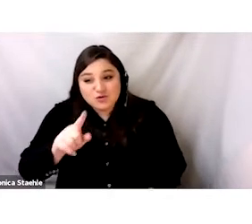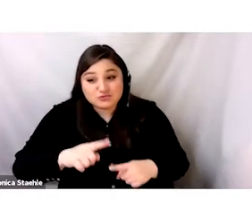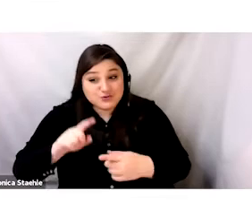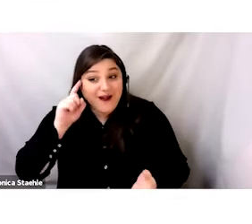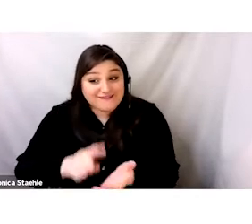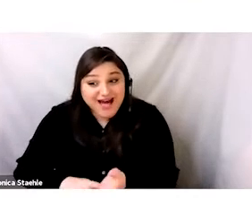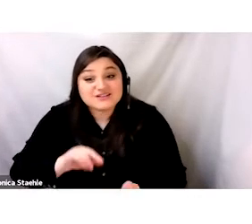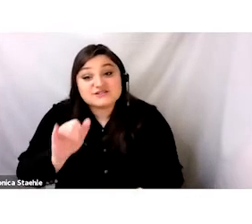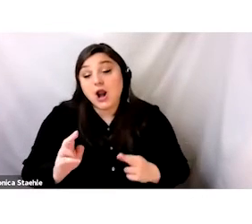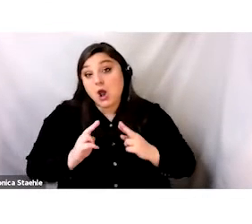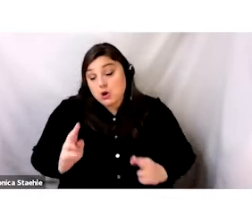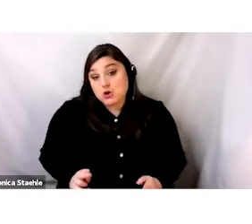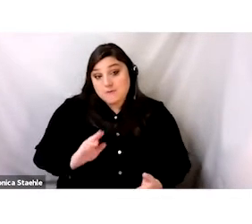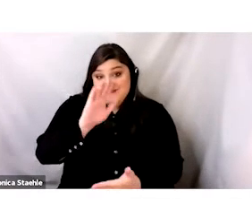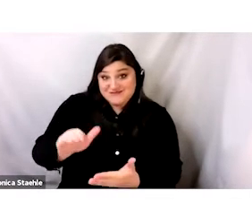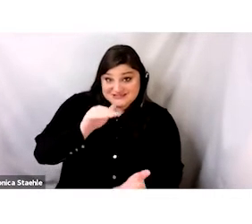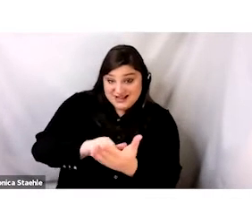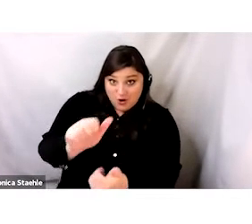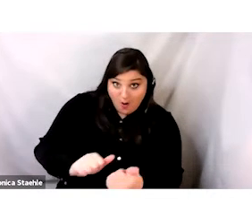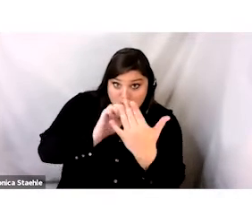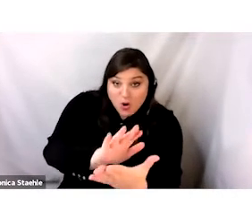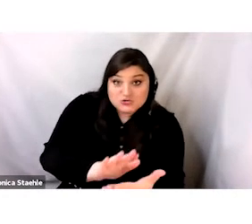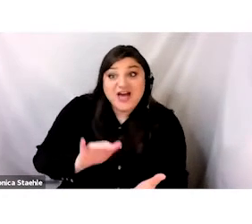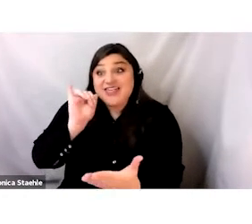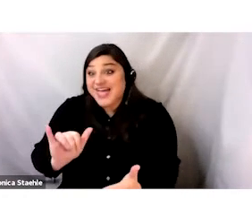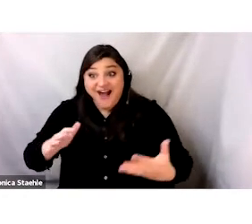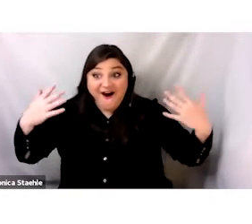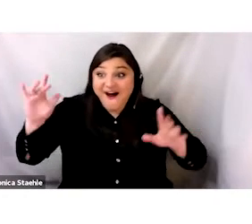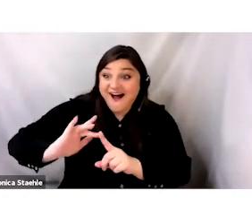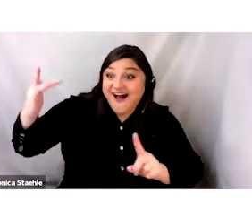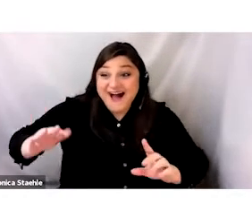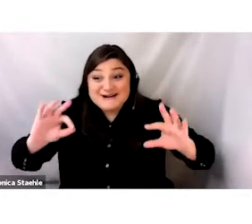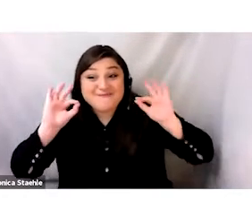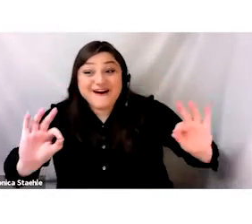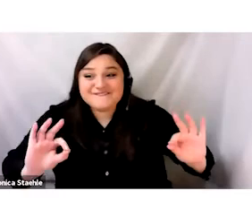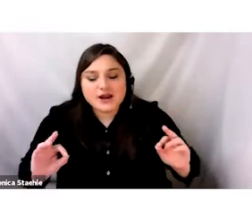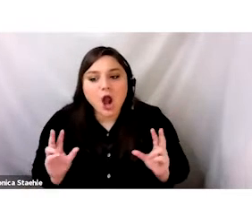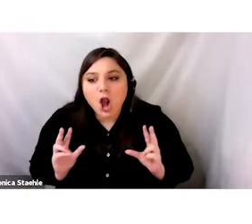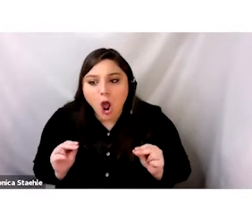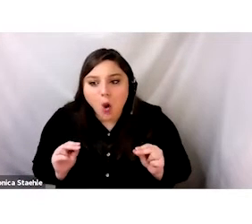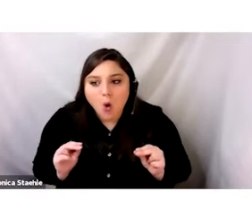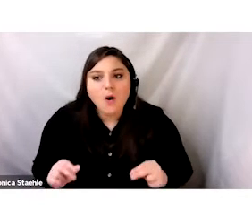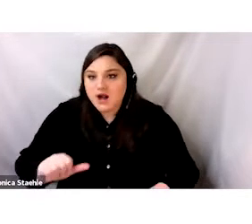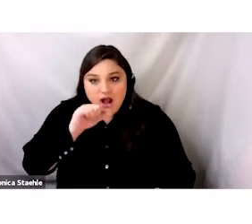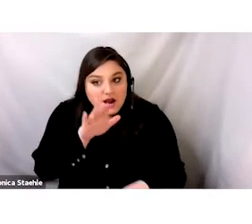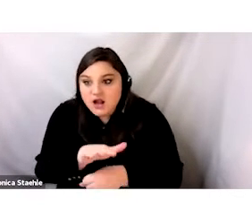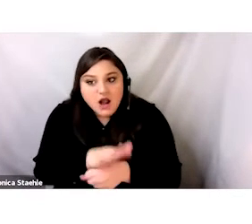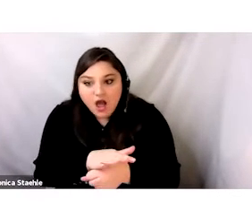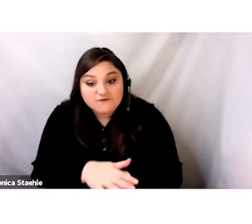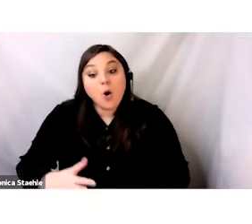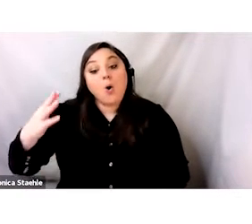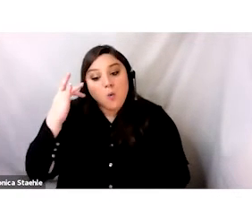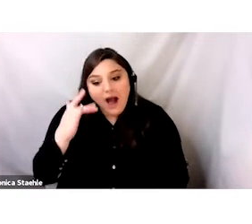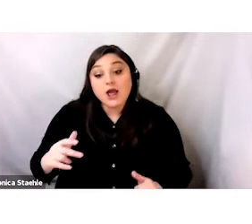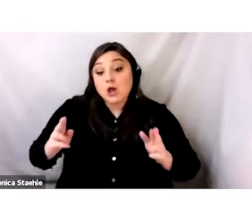unfortunately, I'm not saying in all cases, but in a good amount of cases, humanity has been regulated down to what I